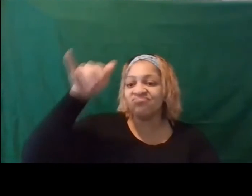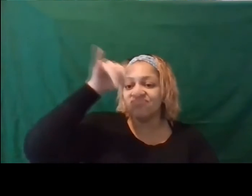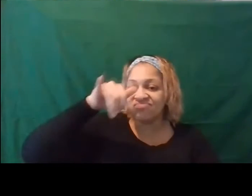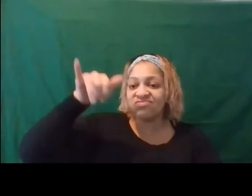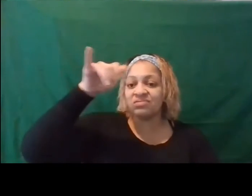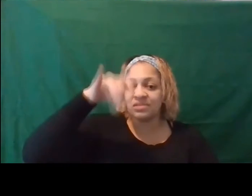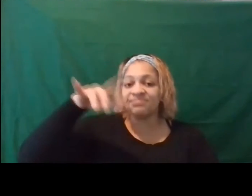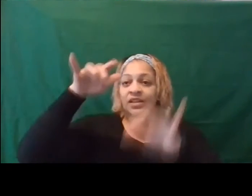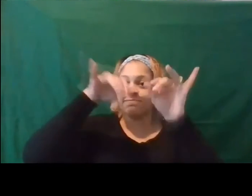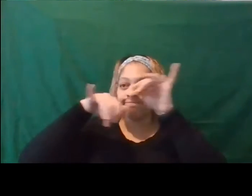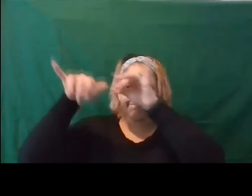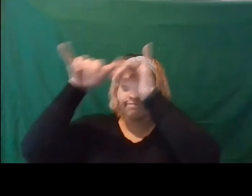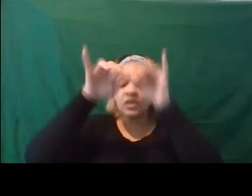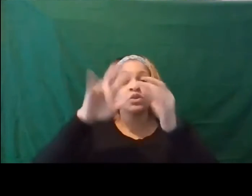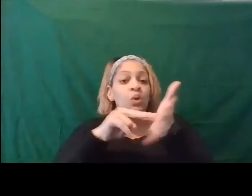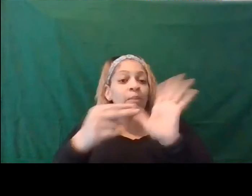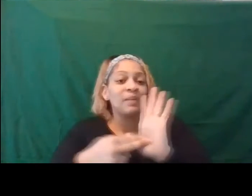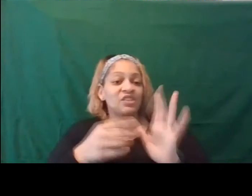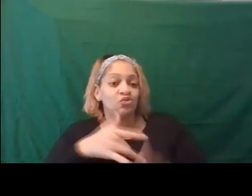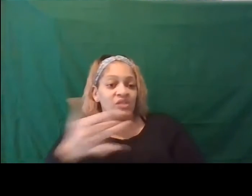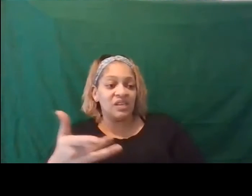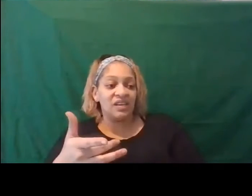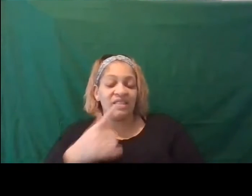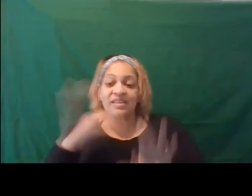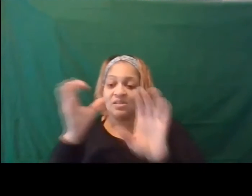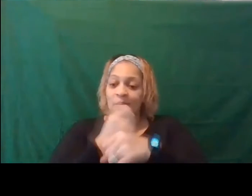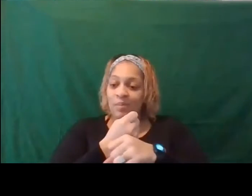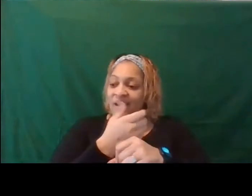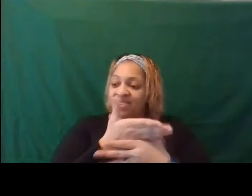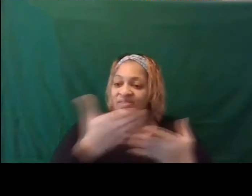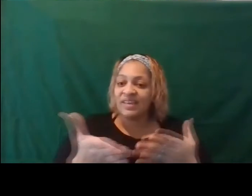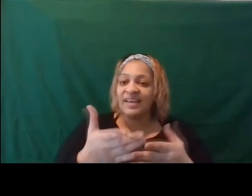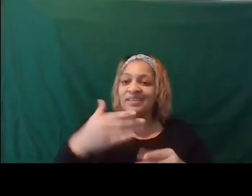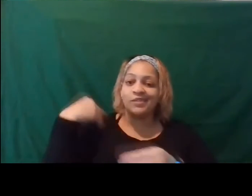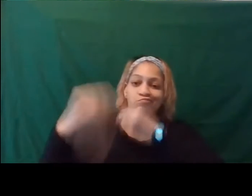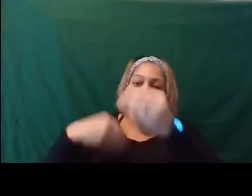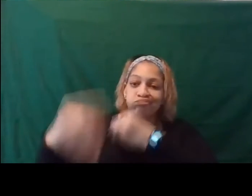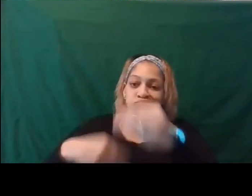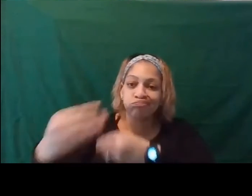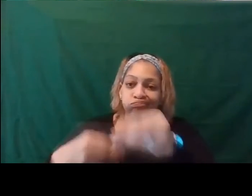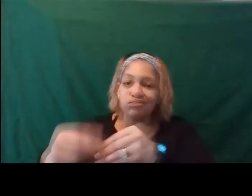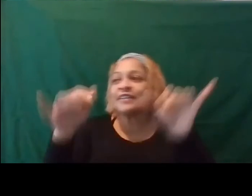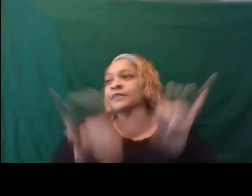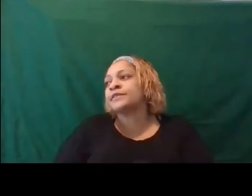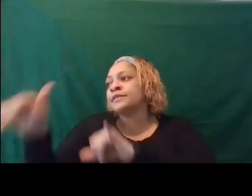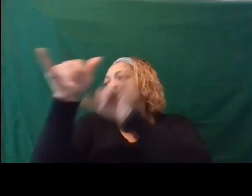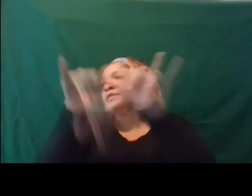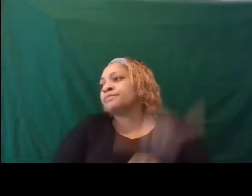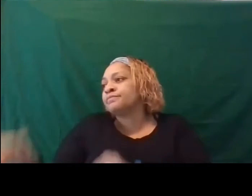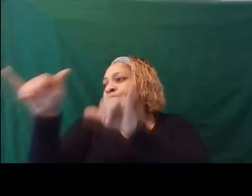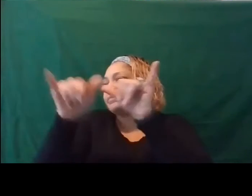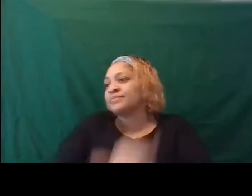the tendency to continue to replicate what we replicate, the consciousness to keep on doing same old,